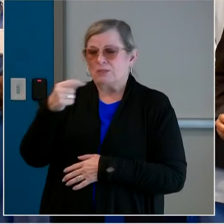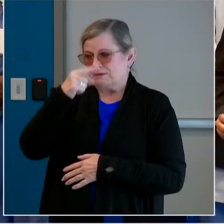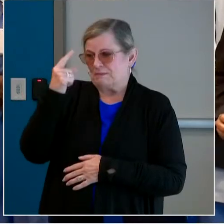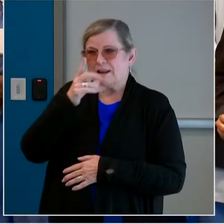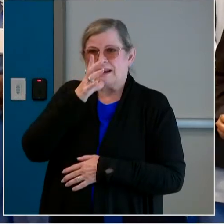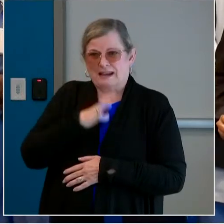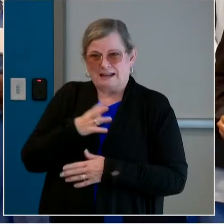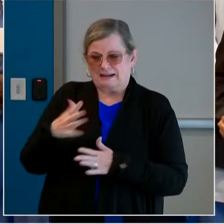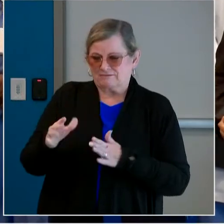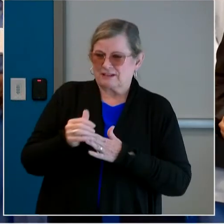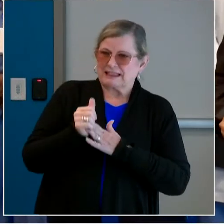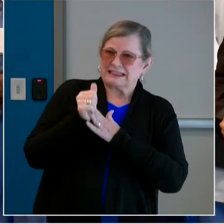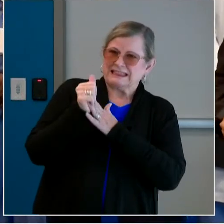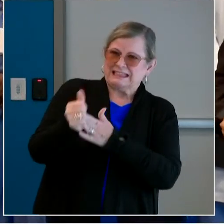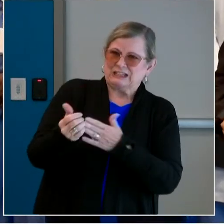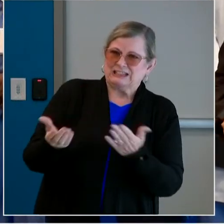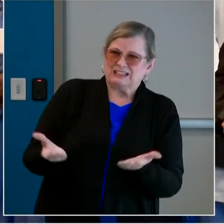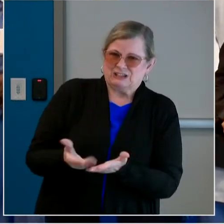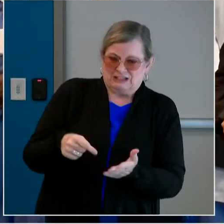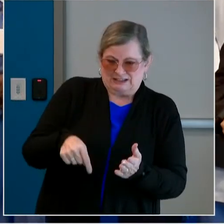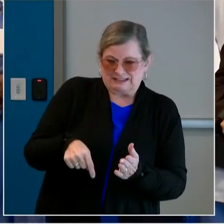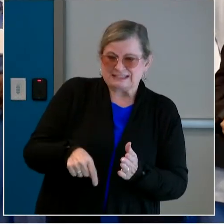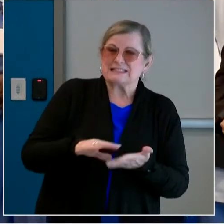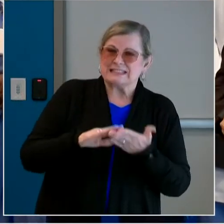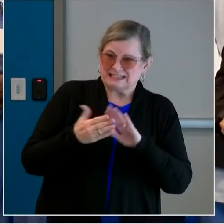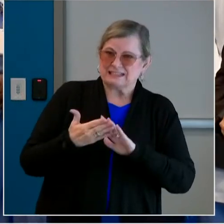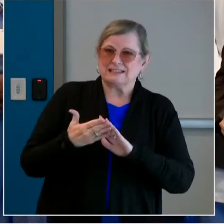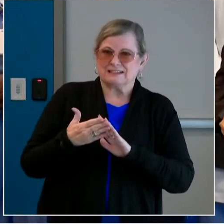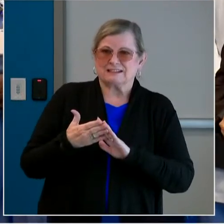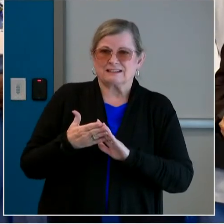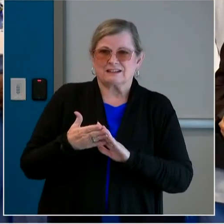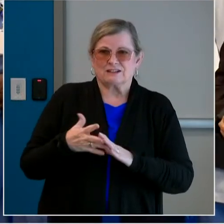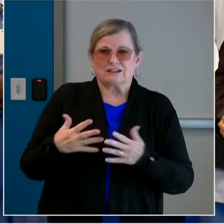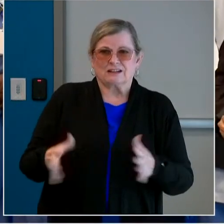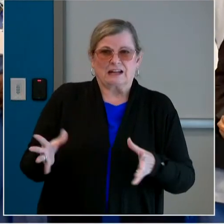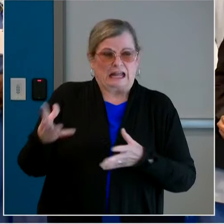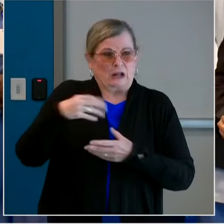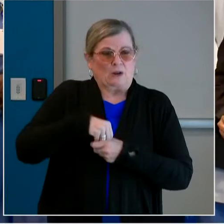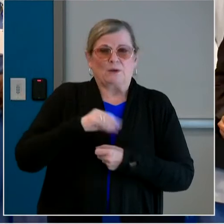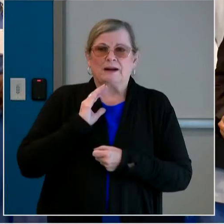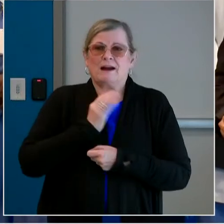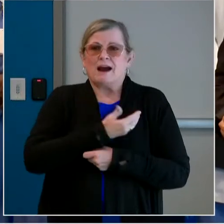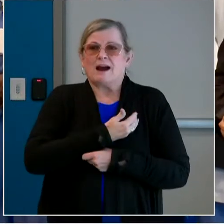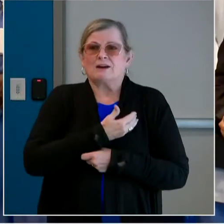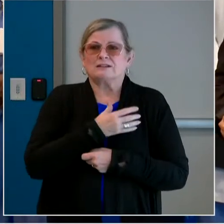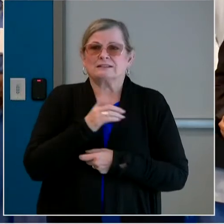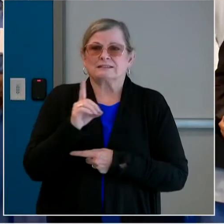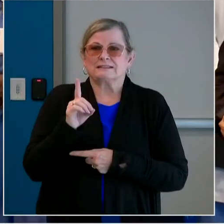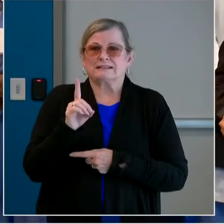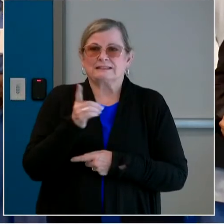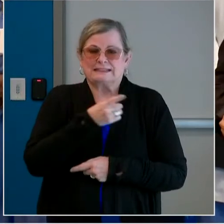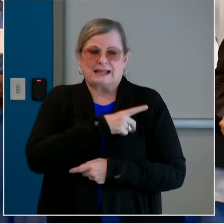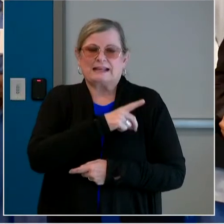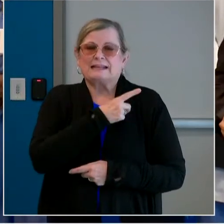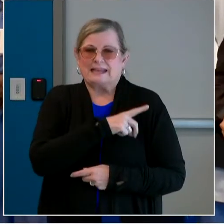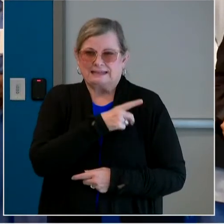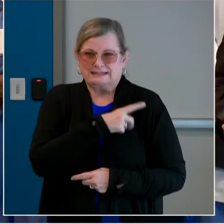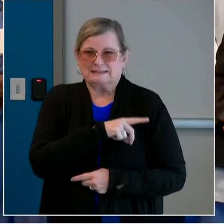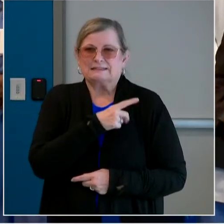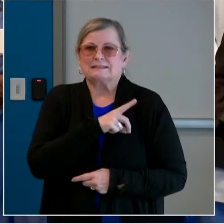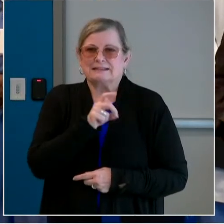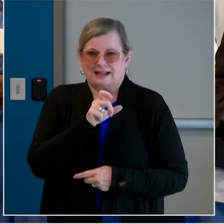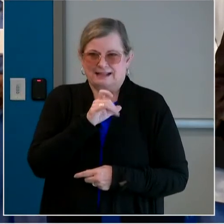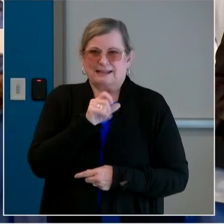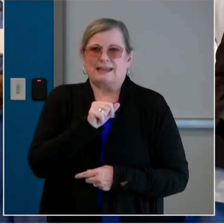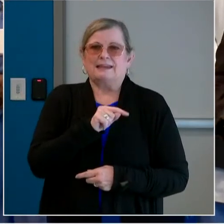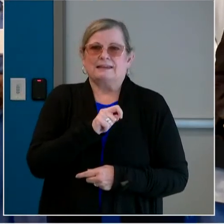this city, including our delegate, Eleanor Holmes Norton. So generations before us has told us